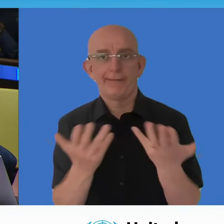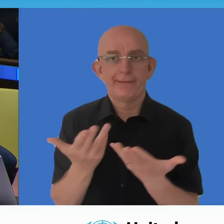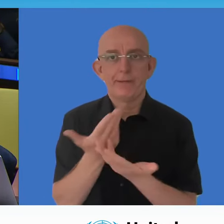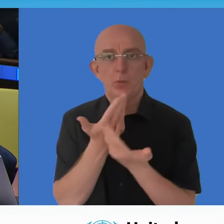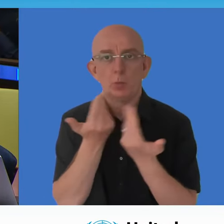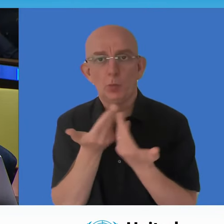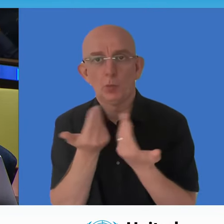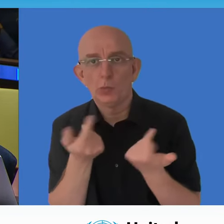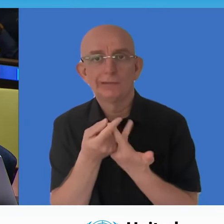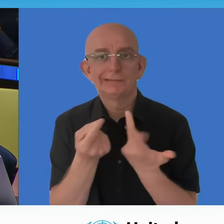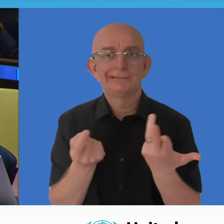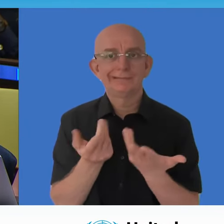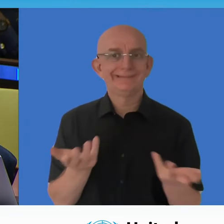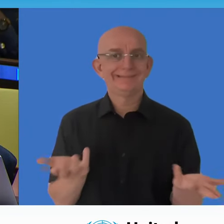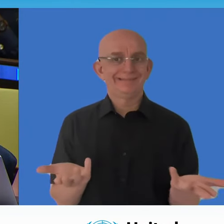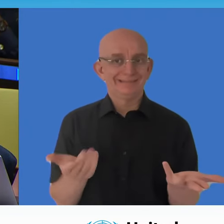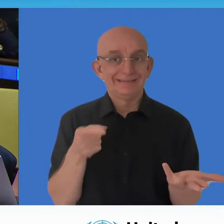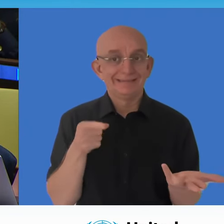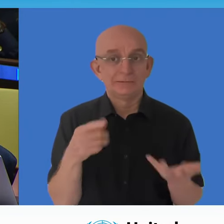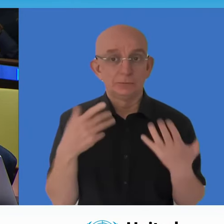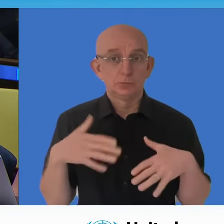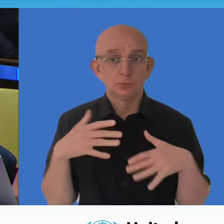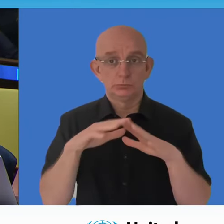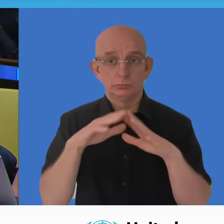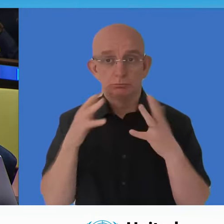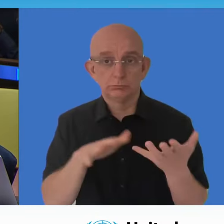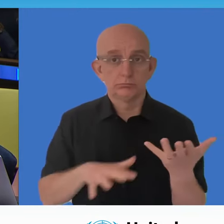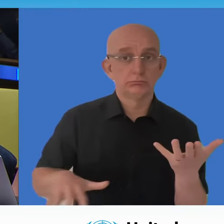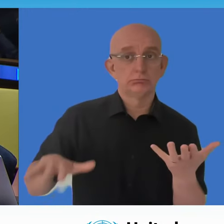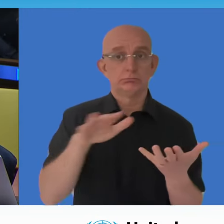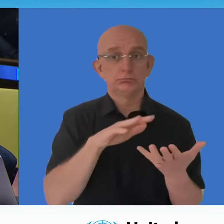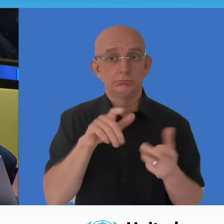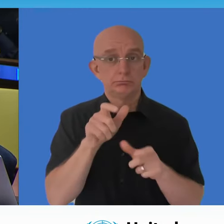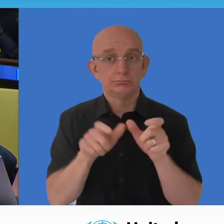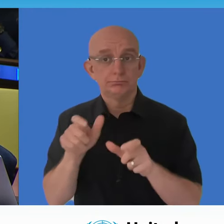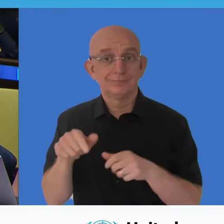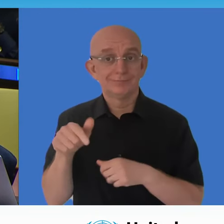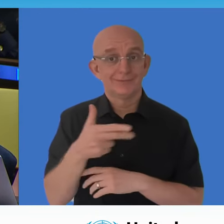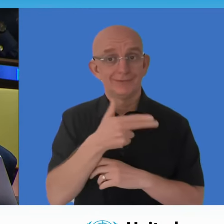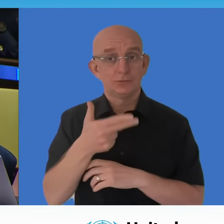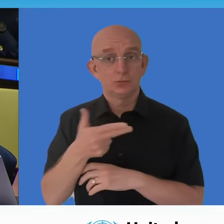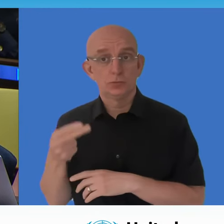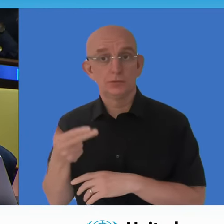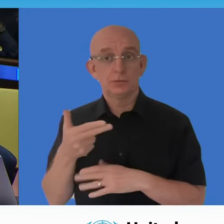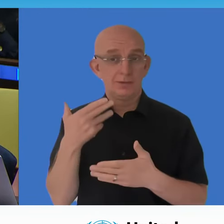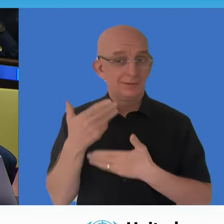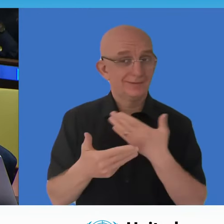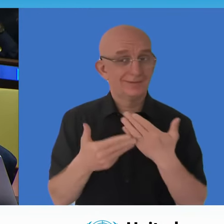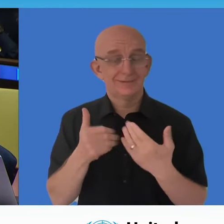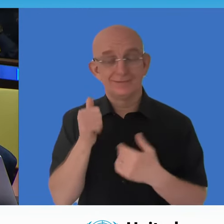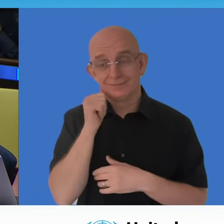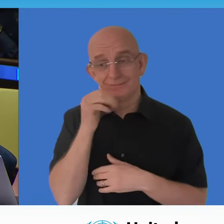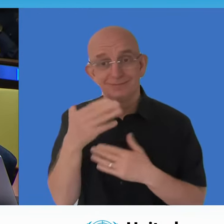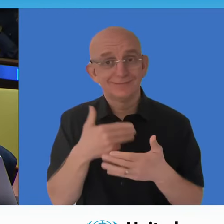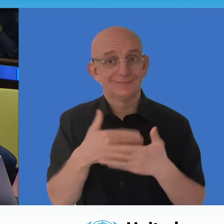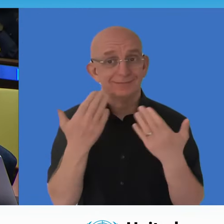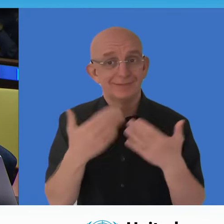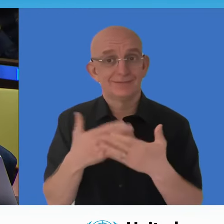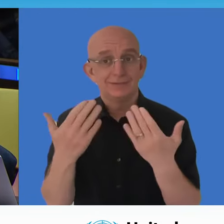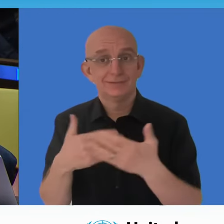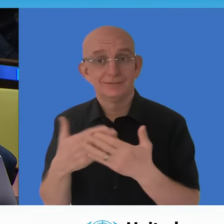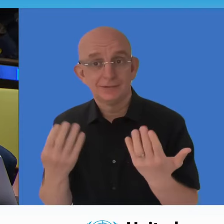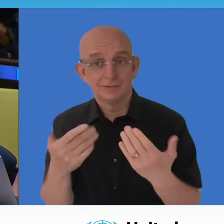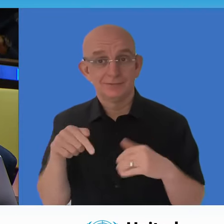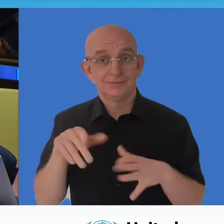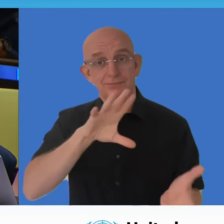people population, Indonesia experiences this reality daily. Indonesia has about 64 million youth aged 16 to 30%, which